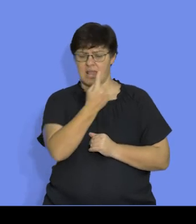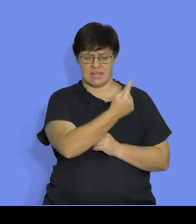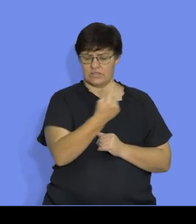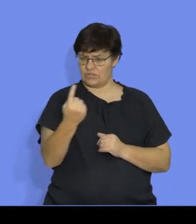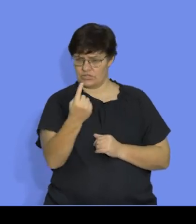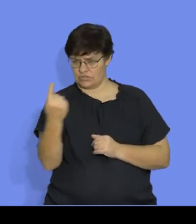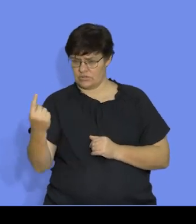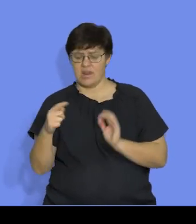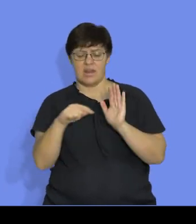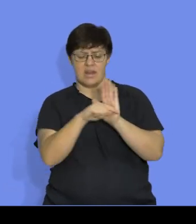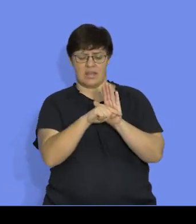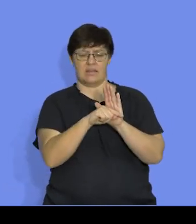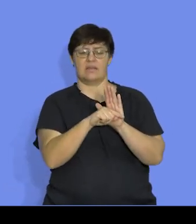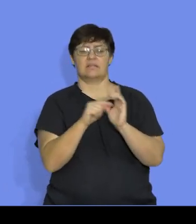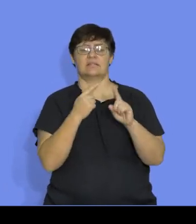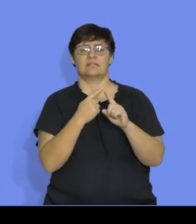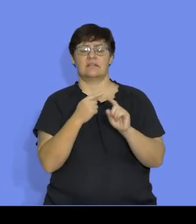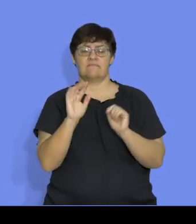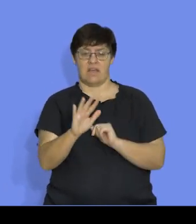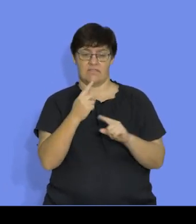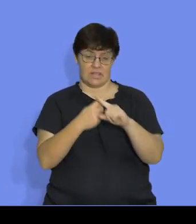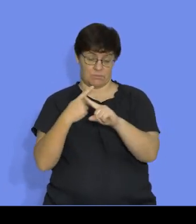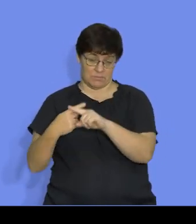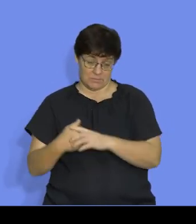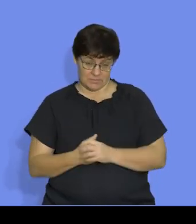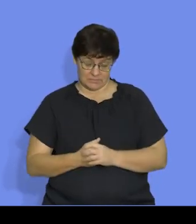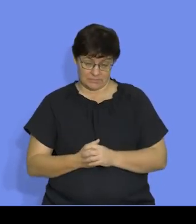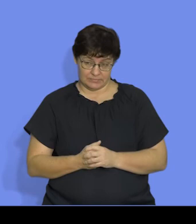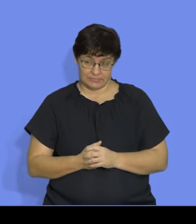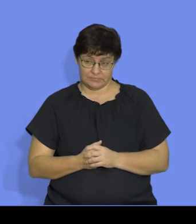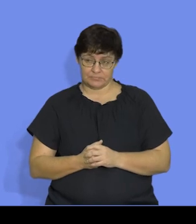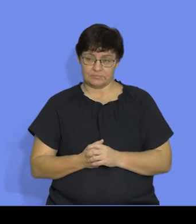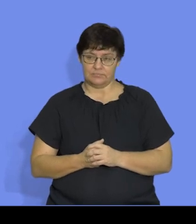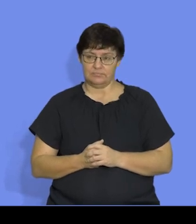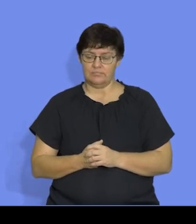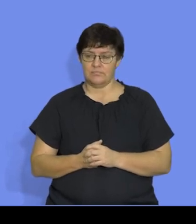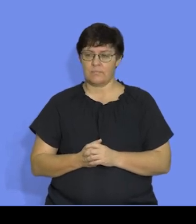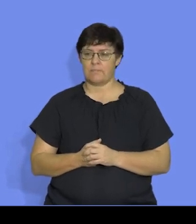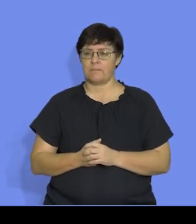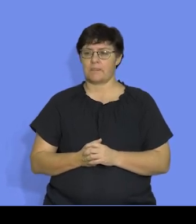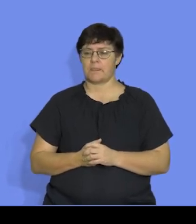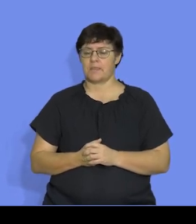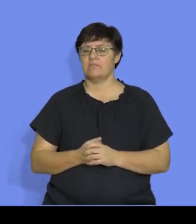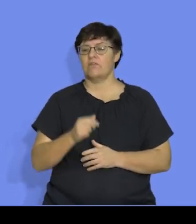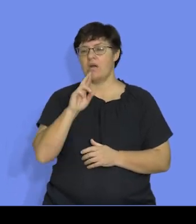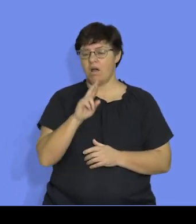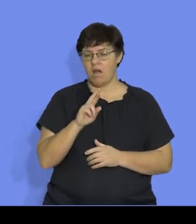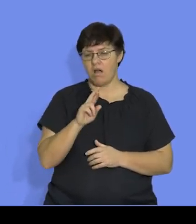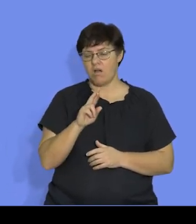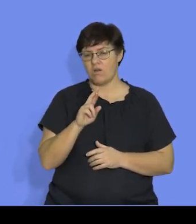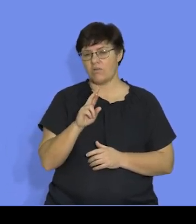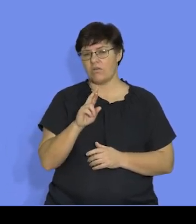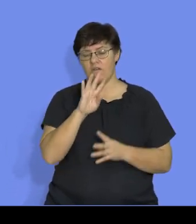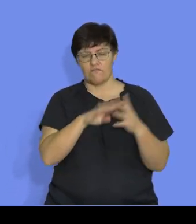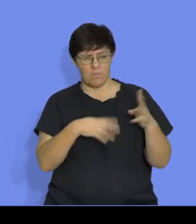these terms, there's been a multiplication of negative 5. So you can use the R formula in order